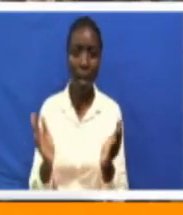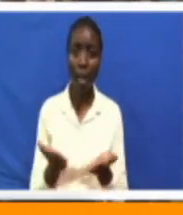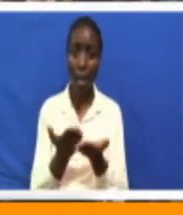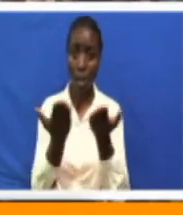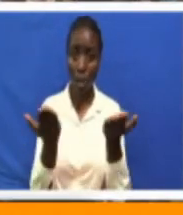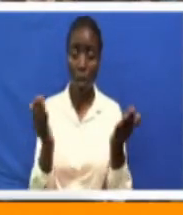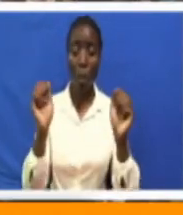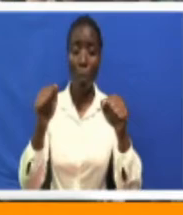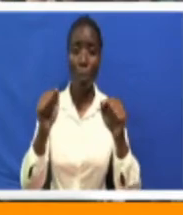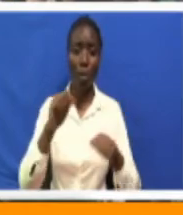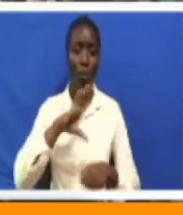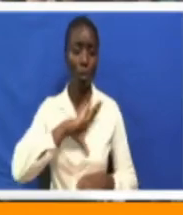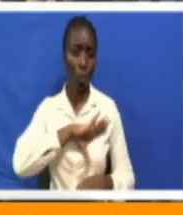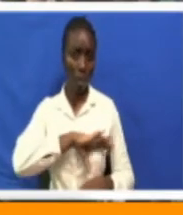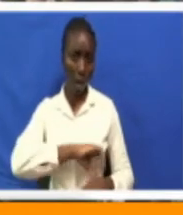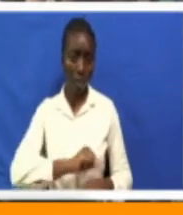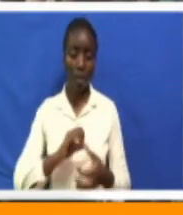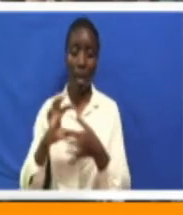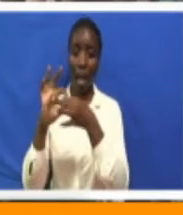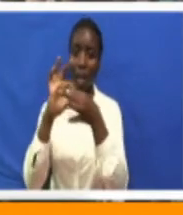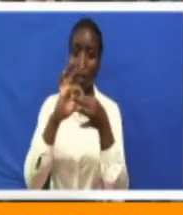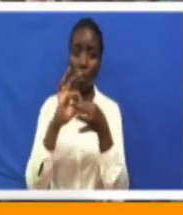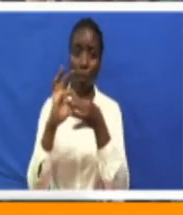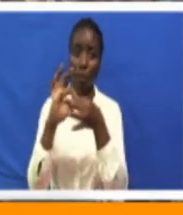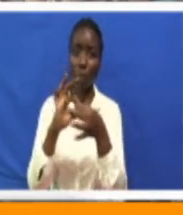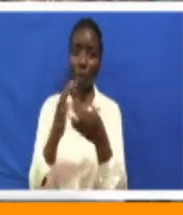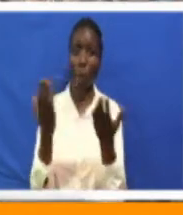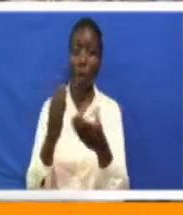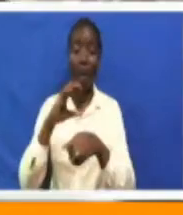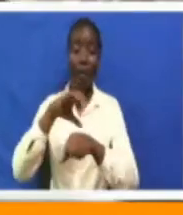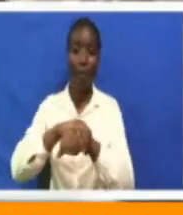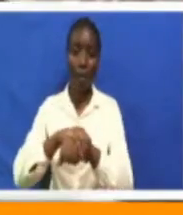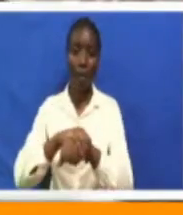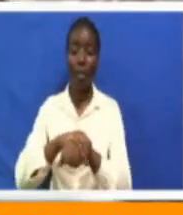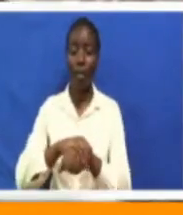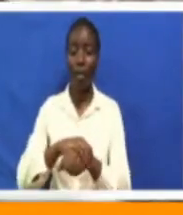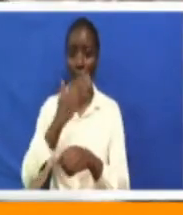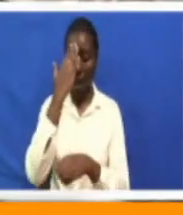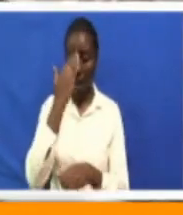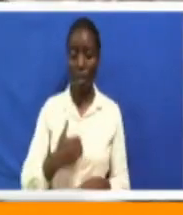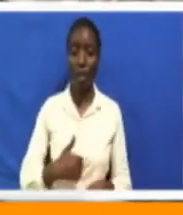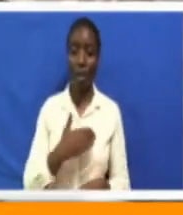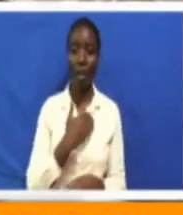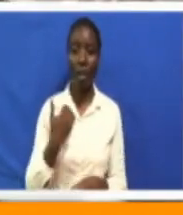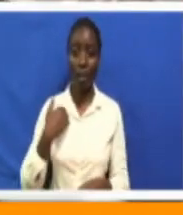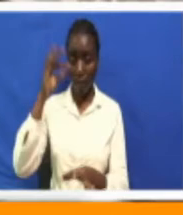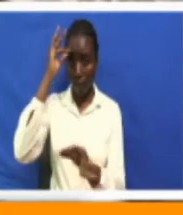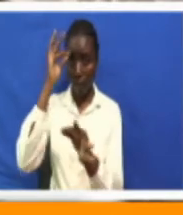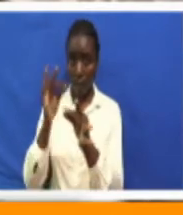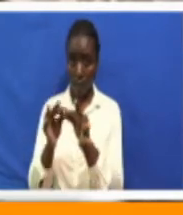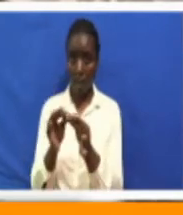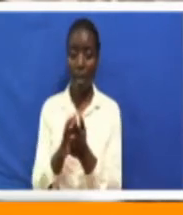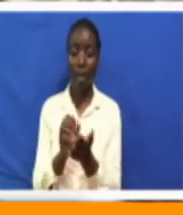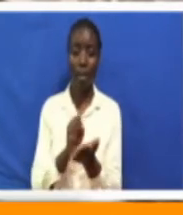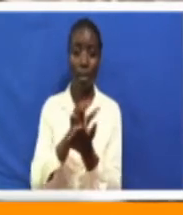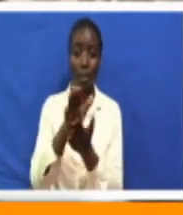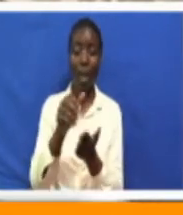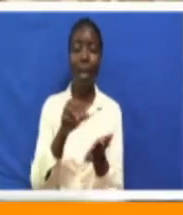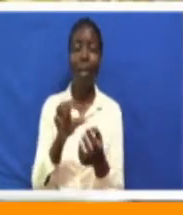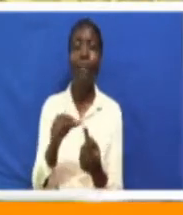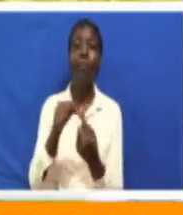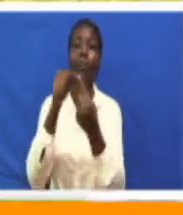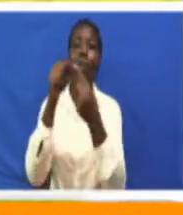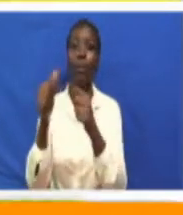in our Unity rooted in our Catholic faith and the sacraments especially the Sacramento baptism